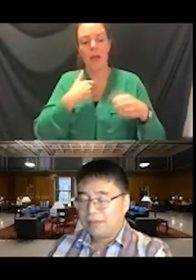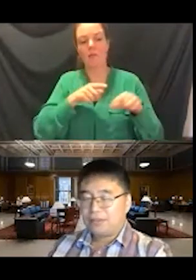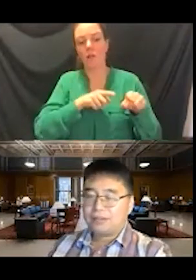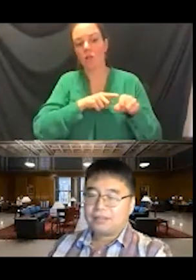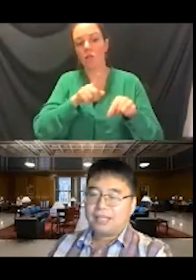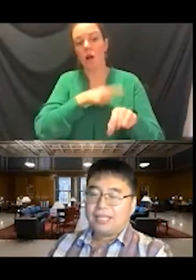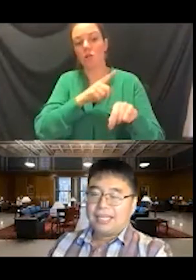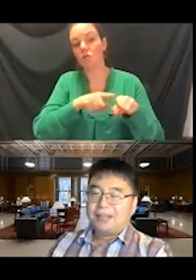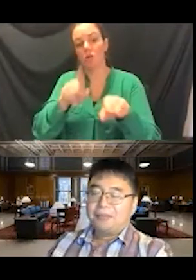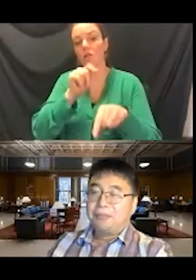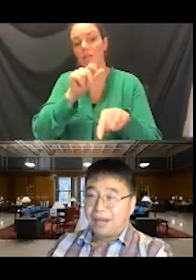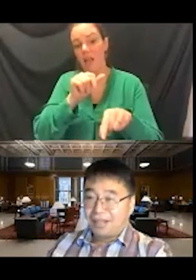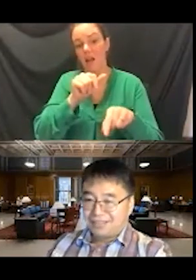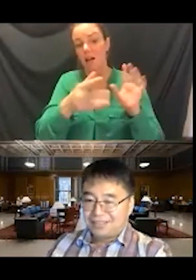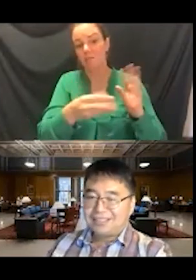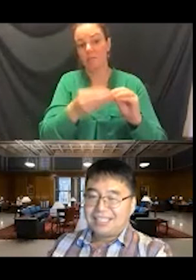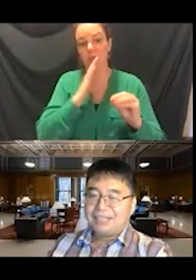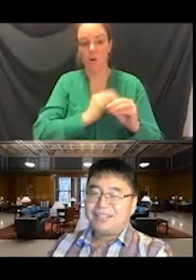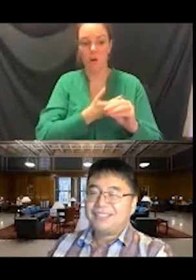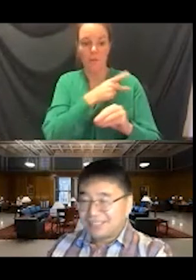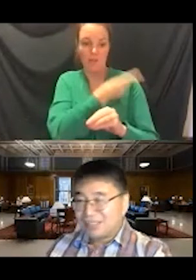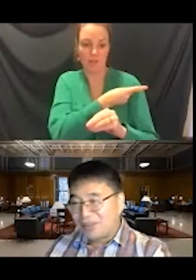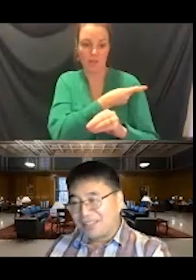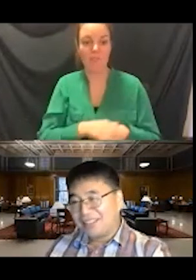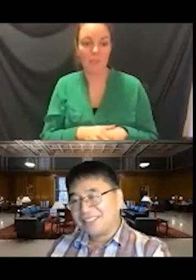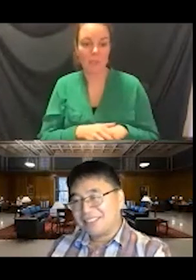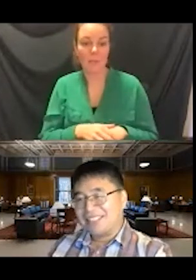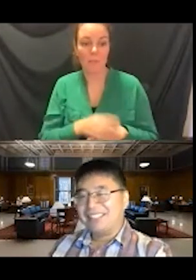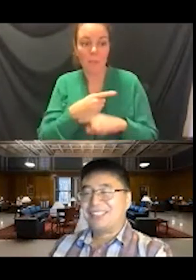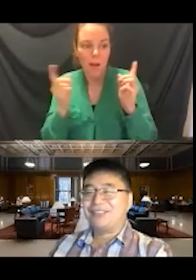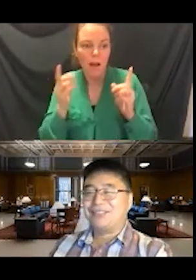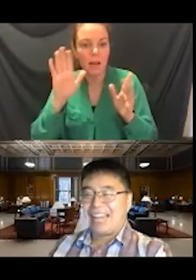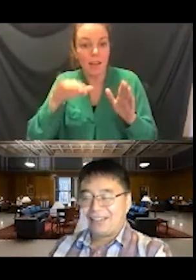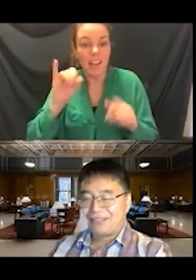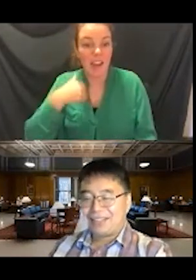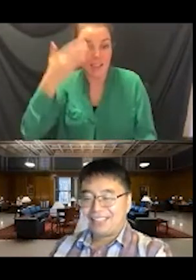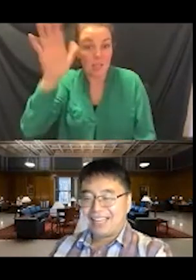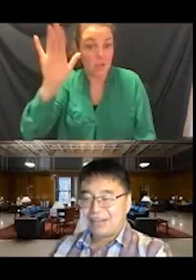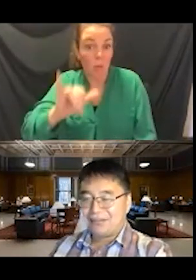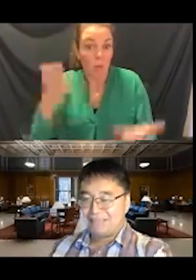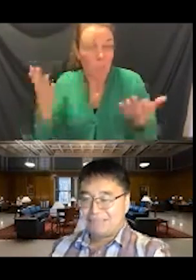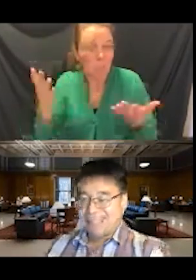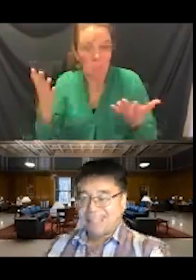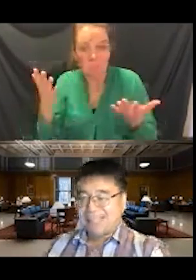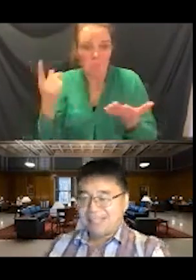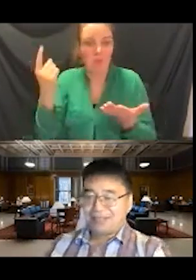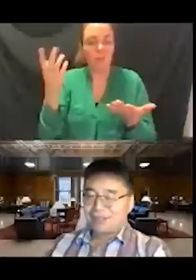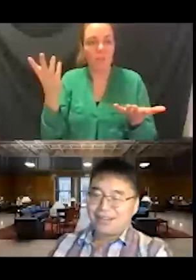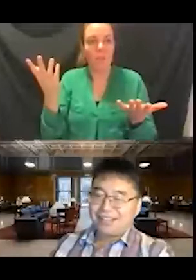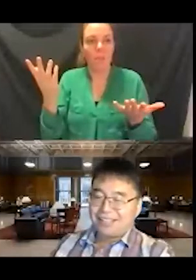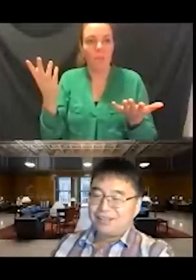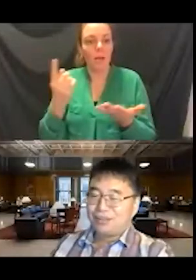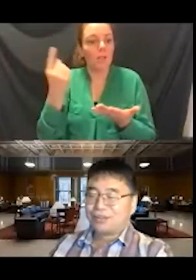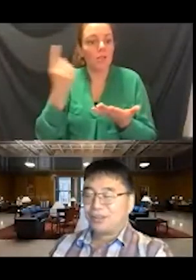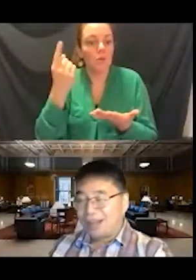for our patients. But if I didn't know this, right? So if I did not have this